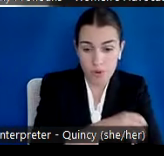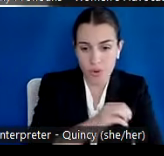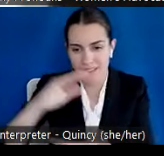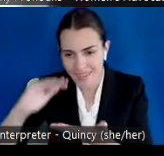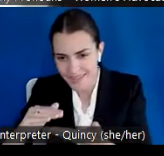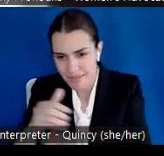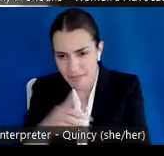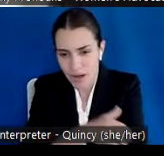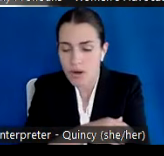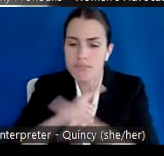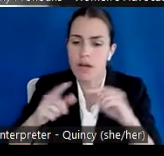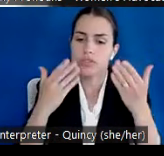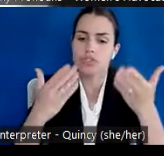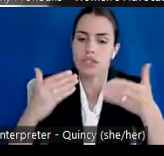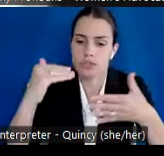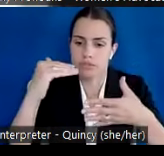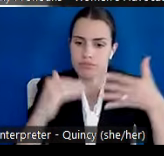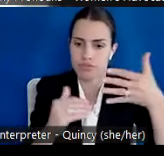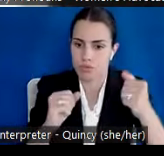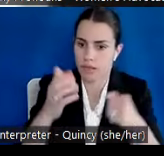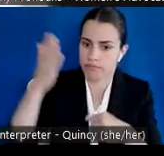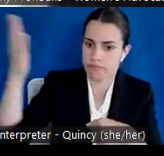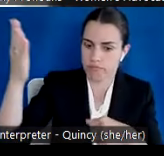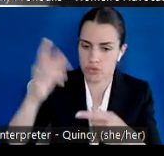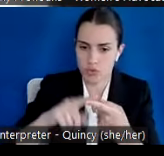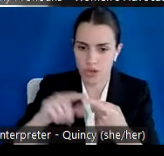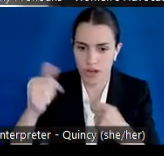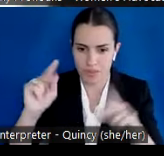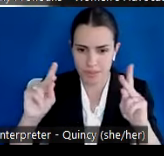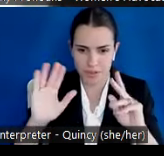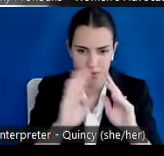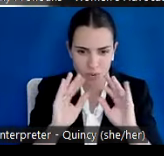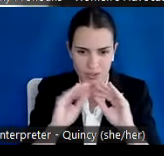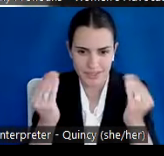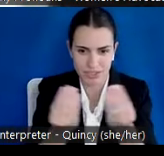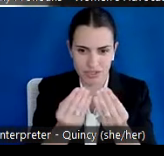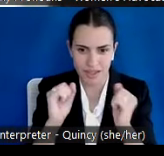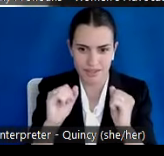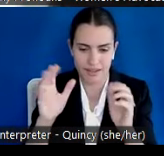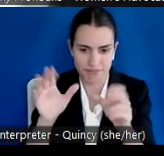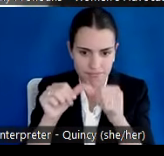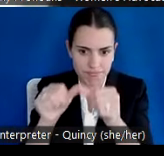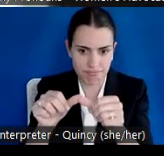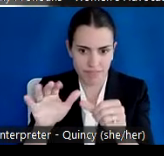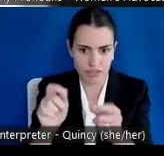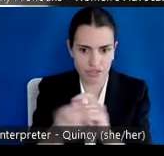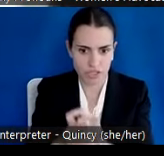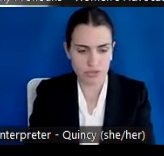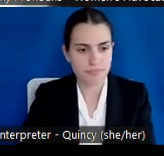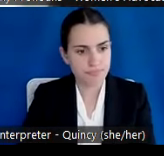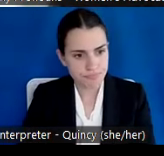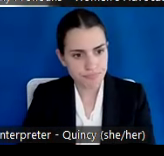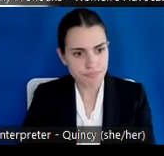all suggestions that you can make to people who might have the ability to sustain those changes. But when I think